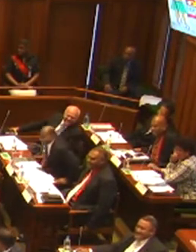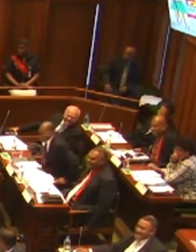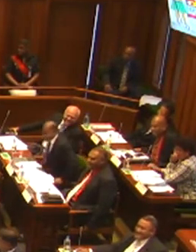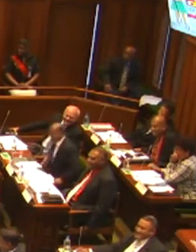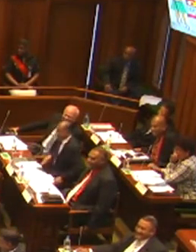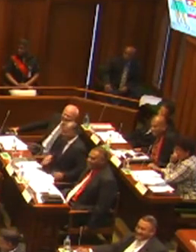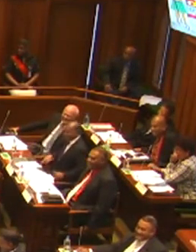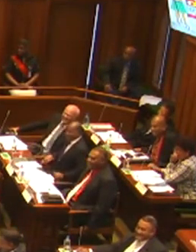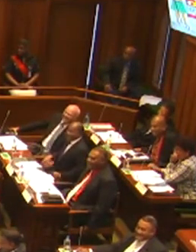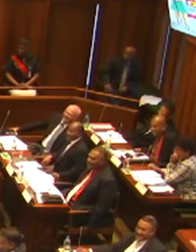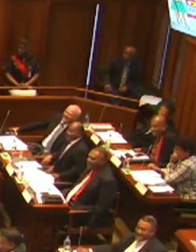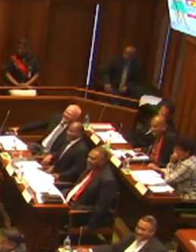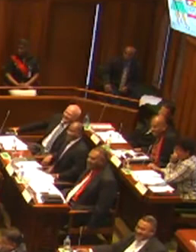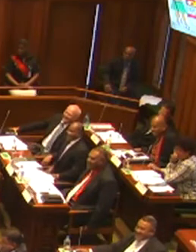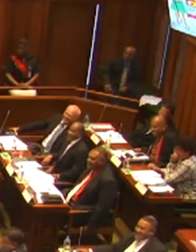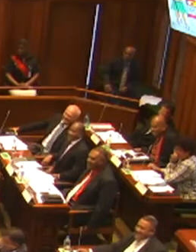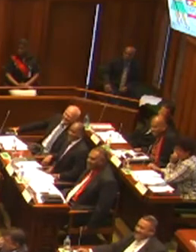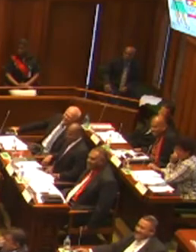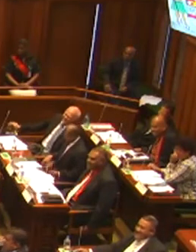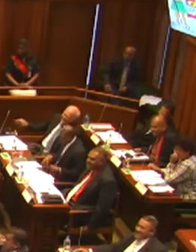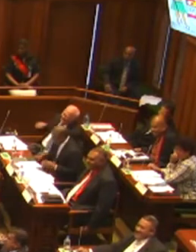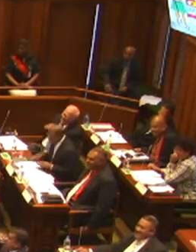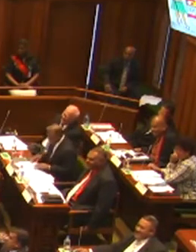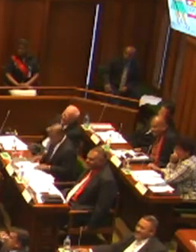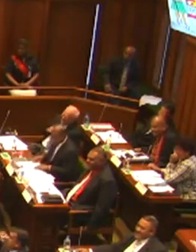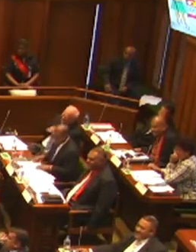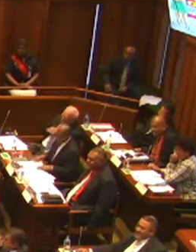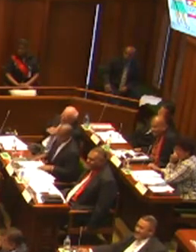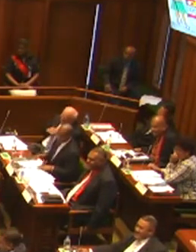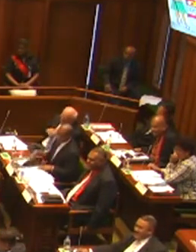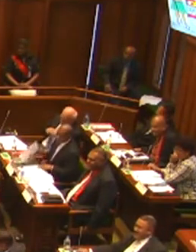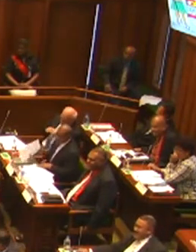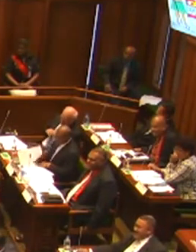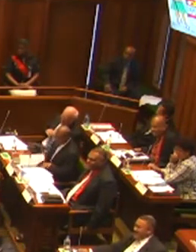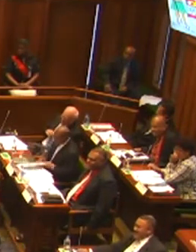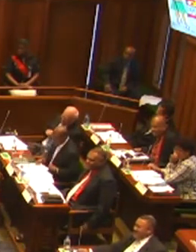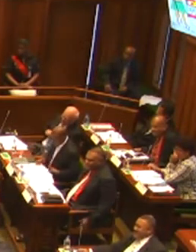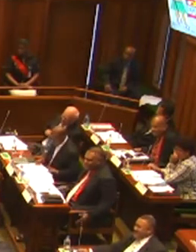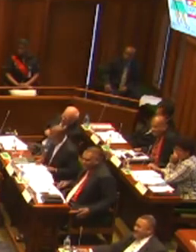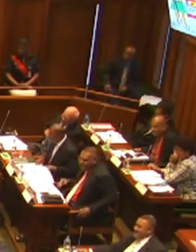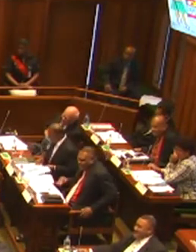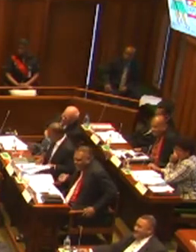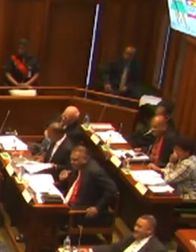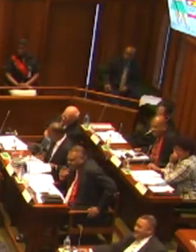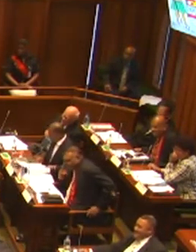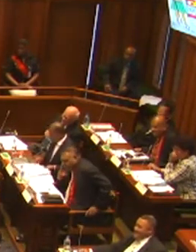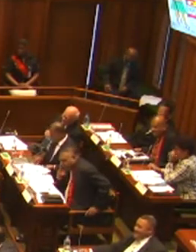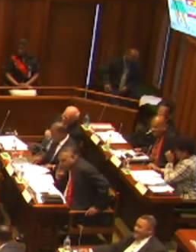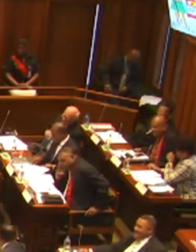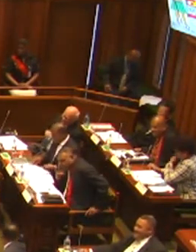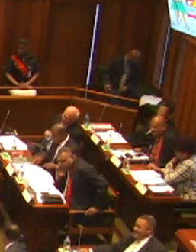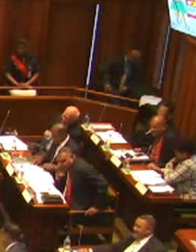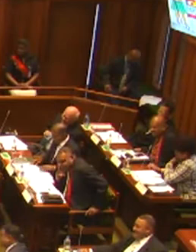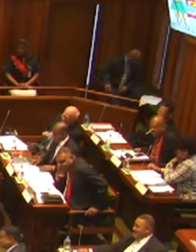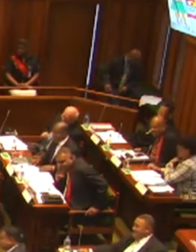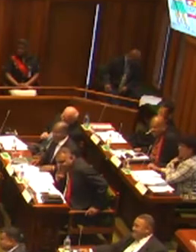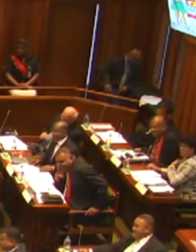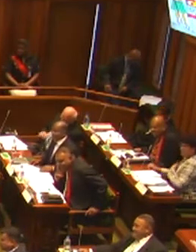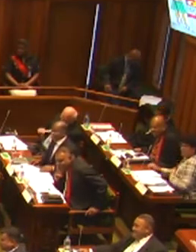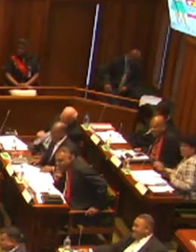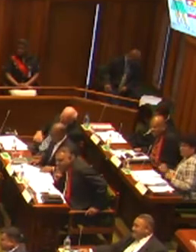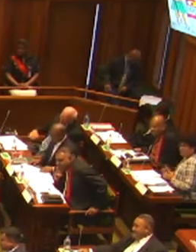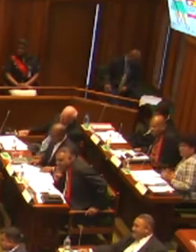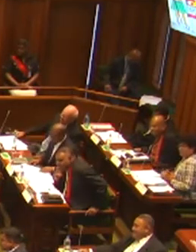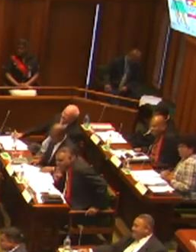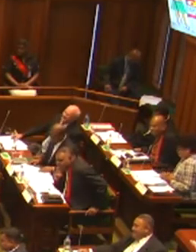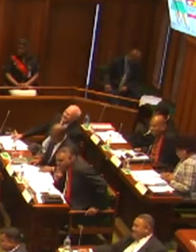Madam Speaker, I wish to thank the Honourable Member for asking this question. Madam Speaker, Braille is a language that is used to represent